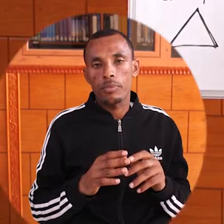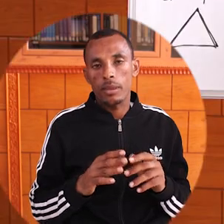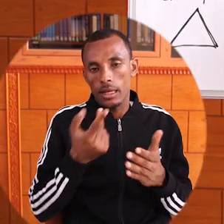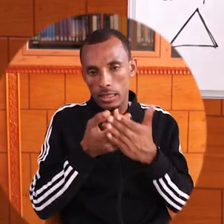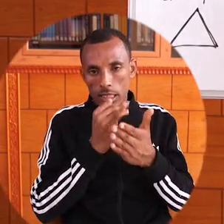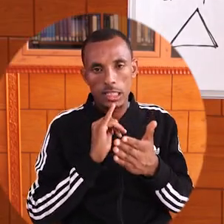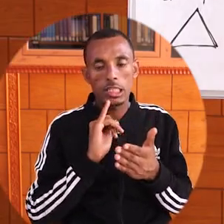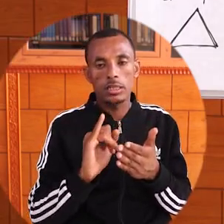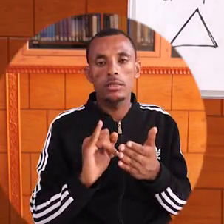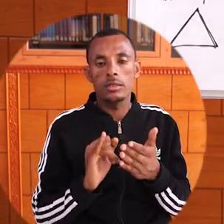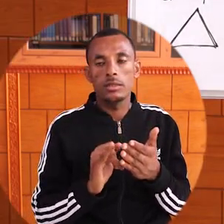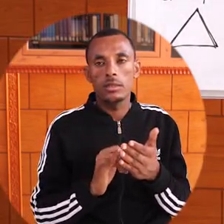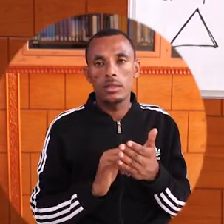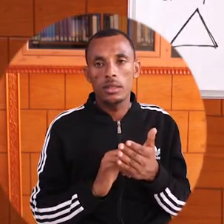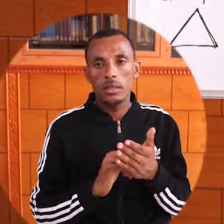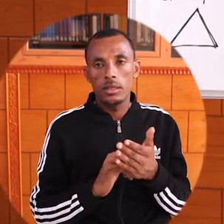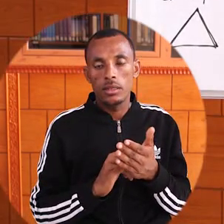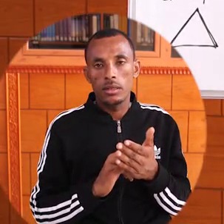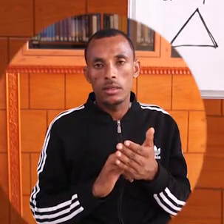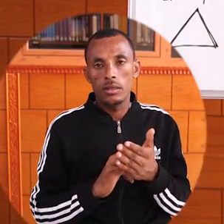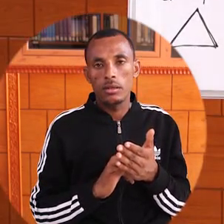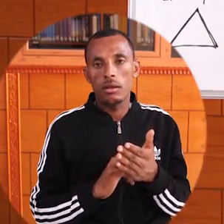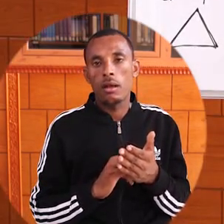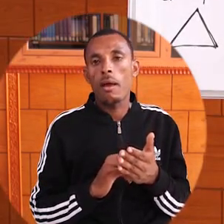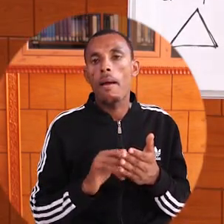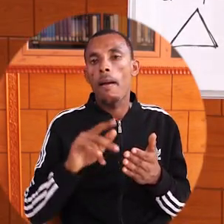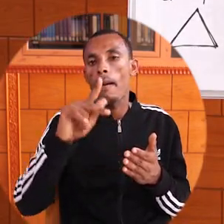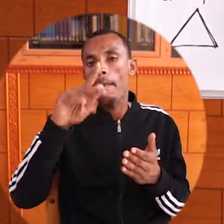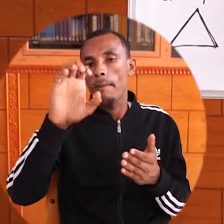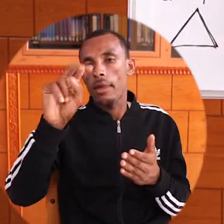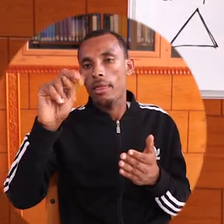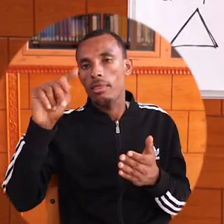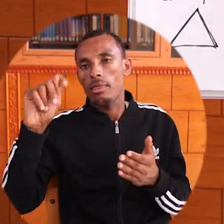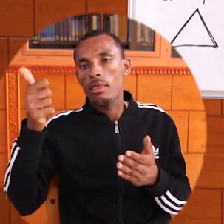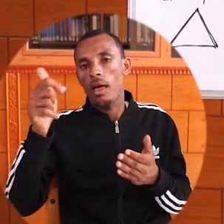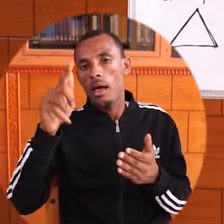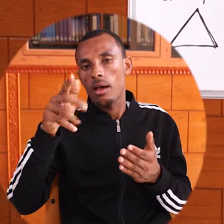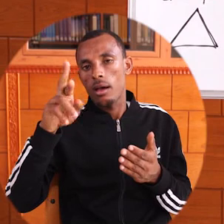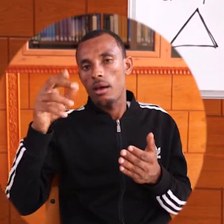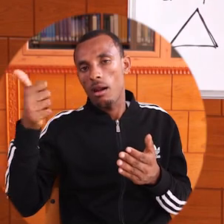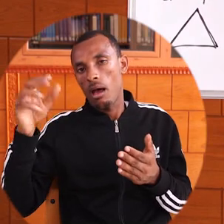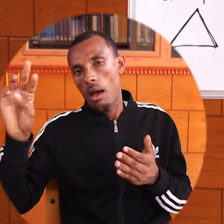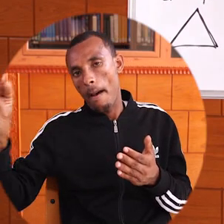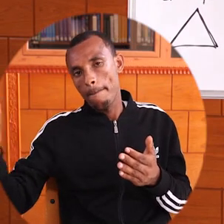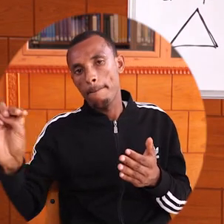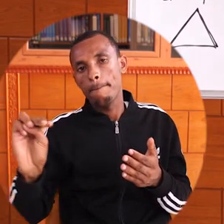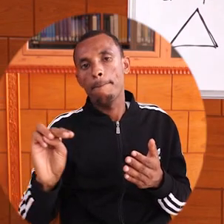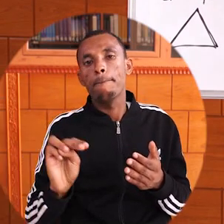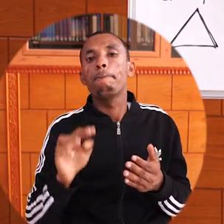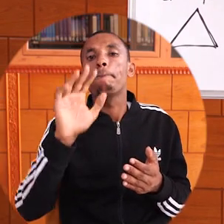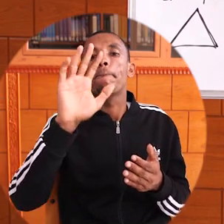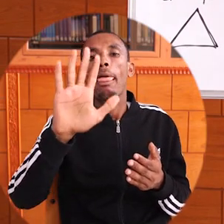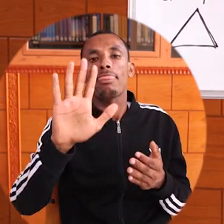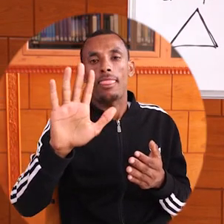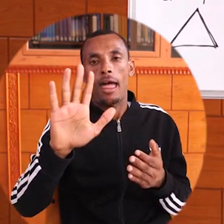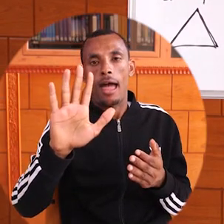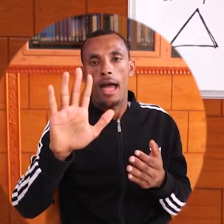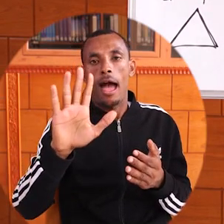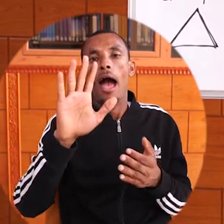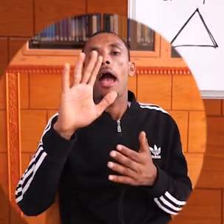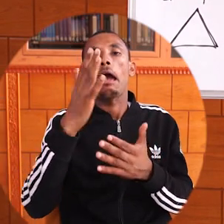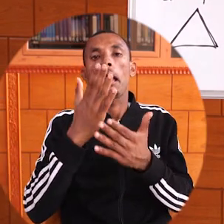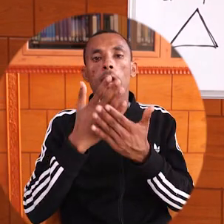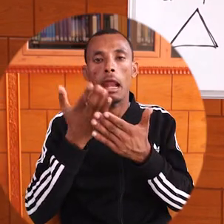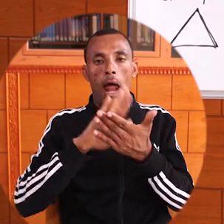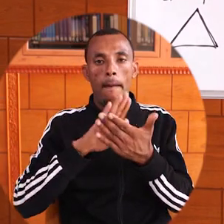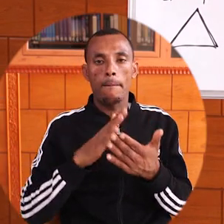This is a figure of pentagram. So this is a pentagram. Pentagram intersect at a